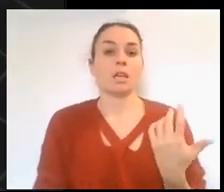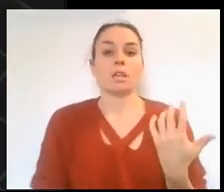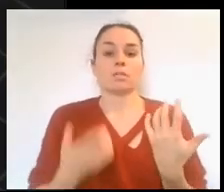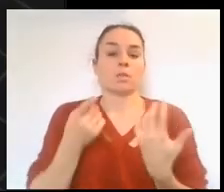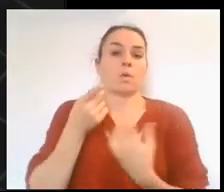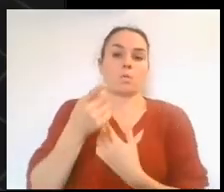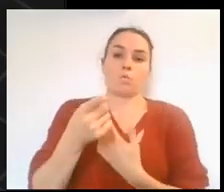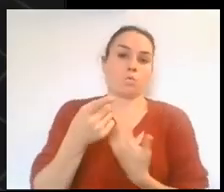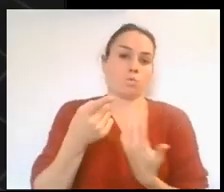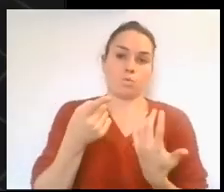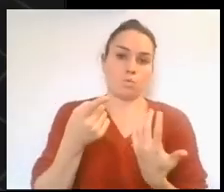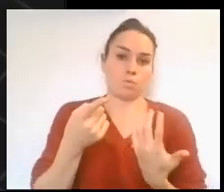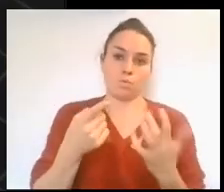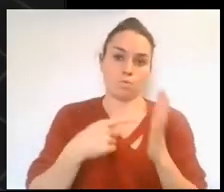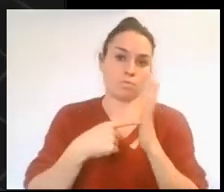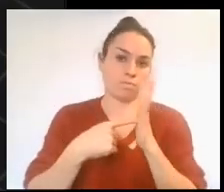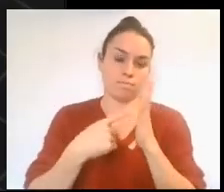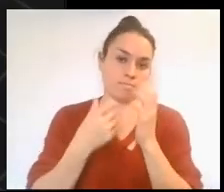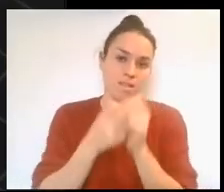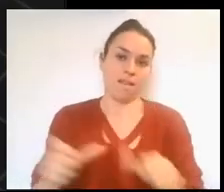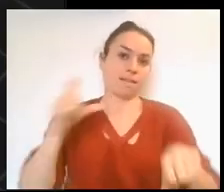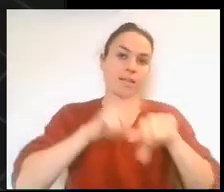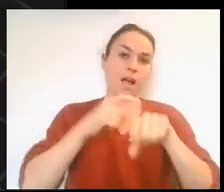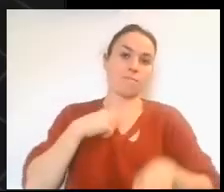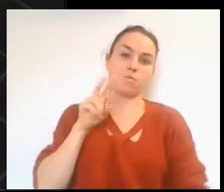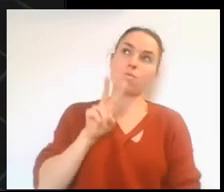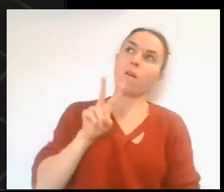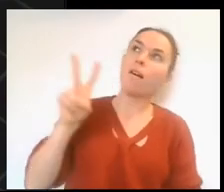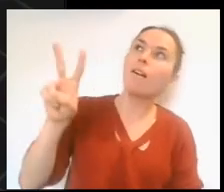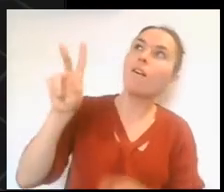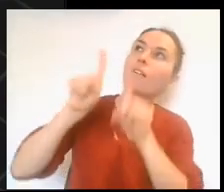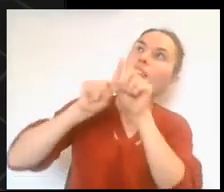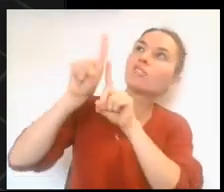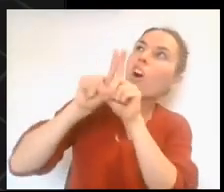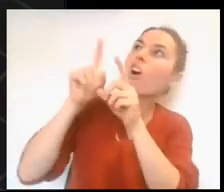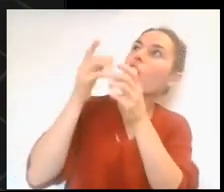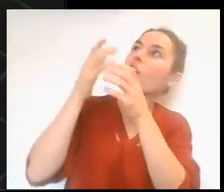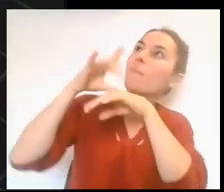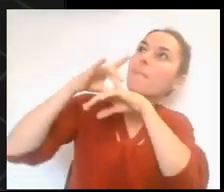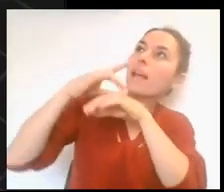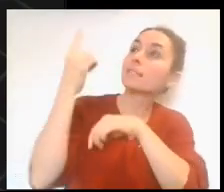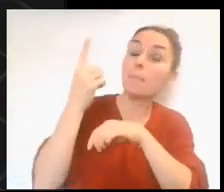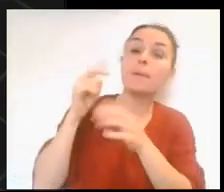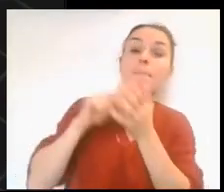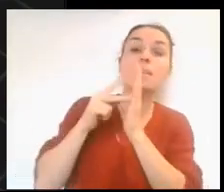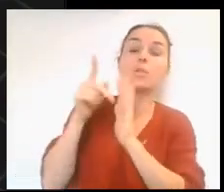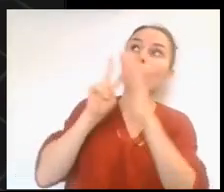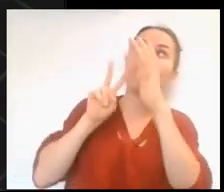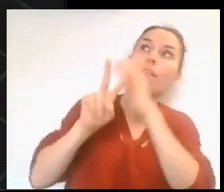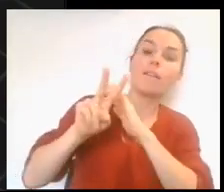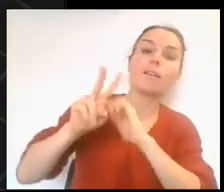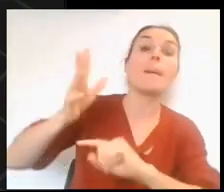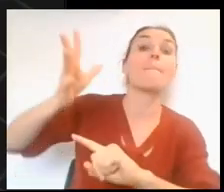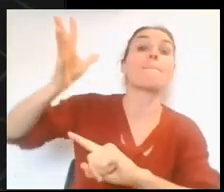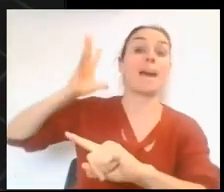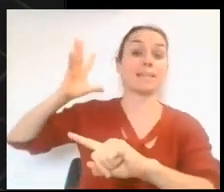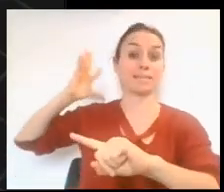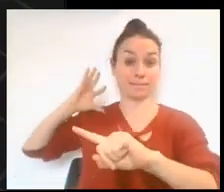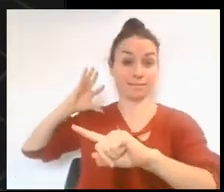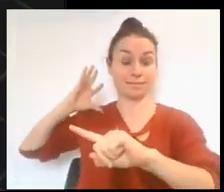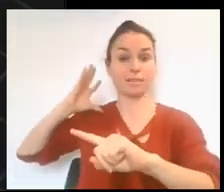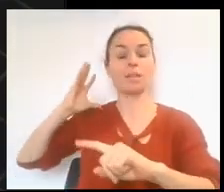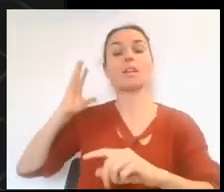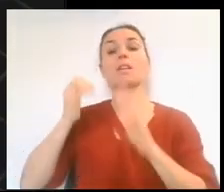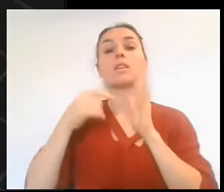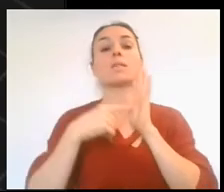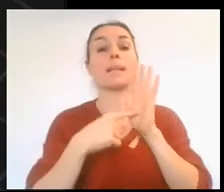object, you are looking into the past. When we look at the sun, we are seeing as it was 8 minutes ago when